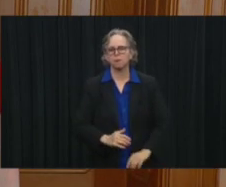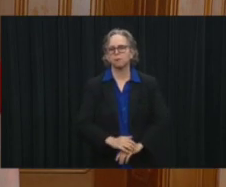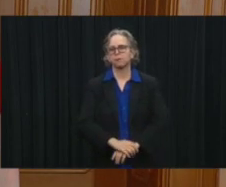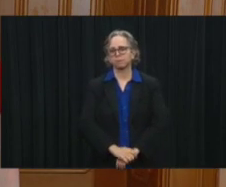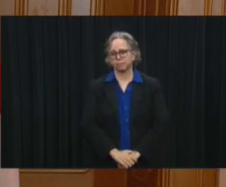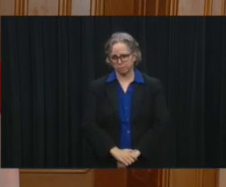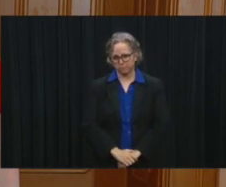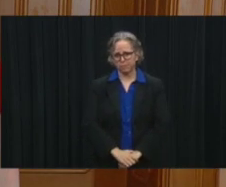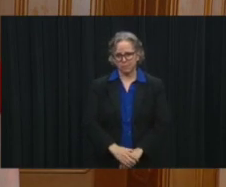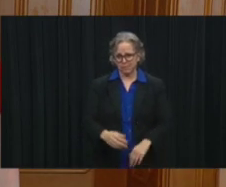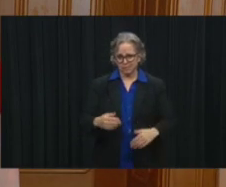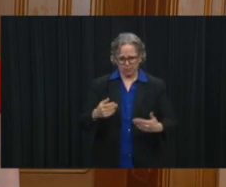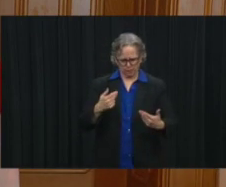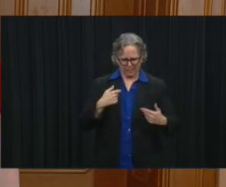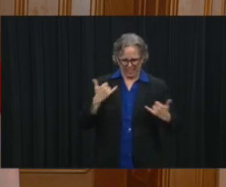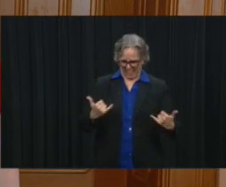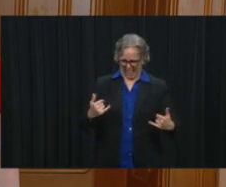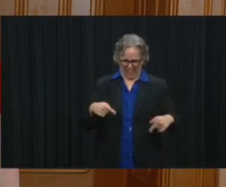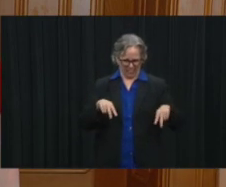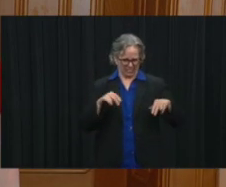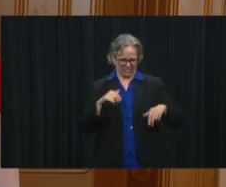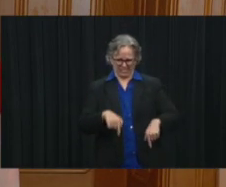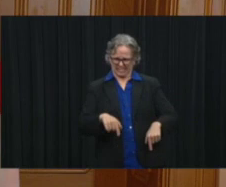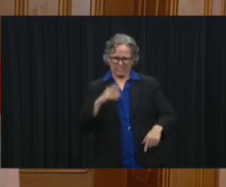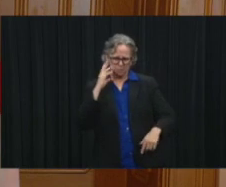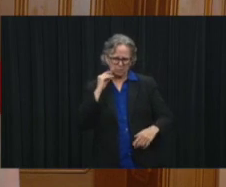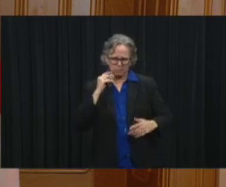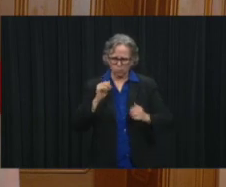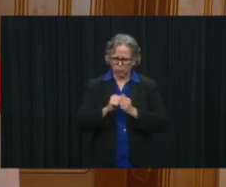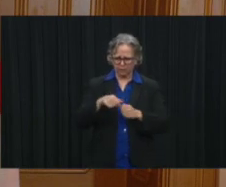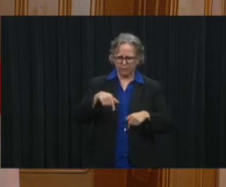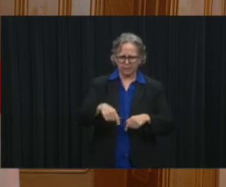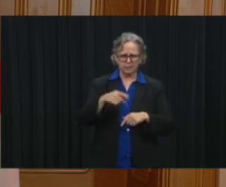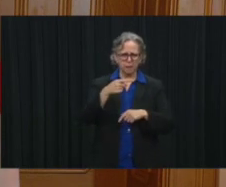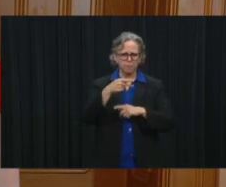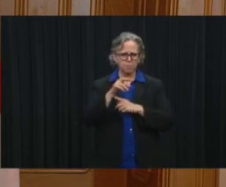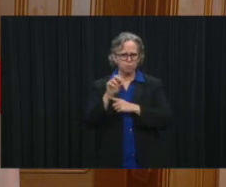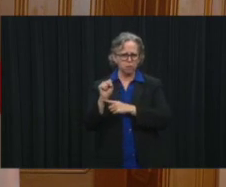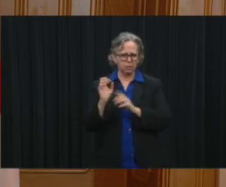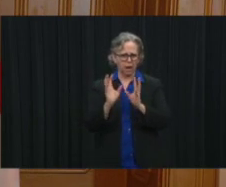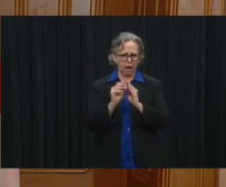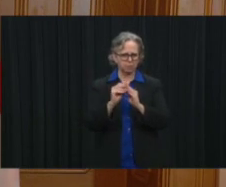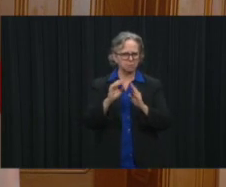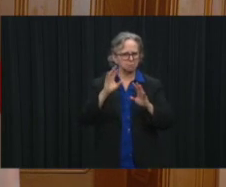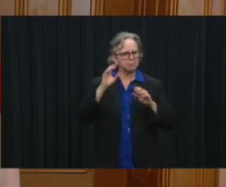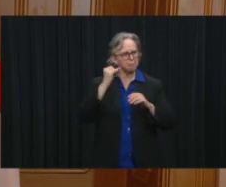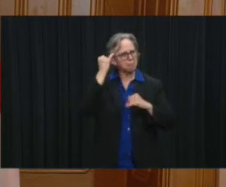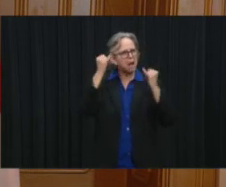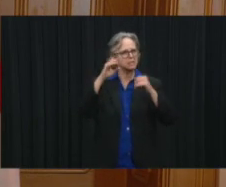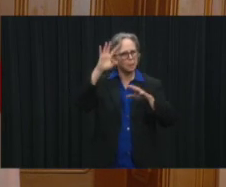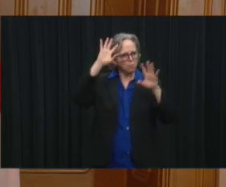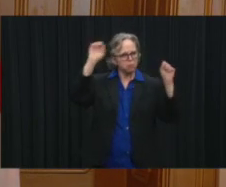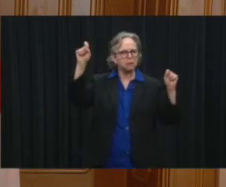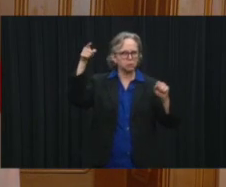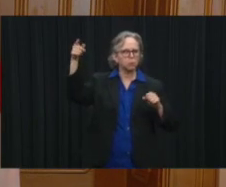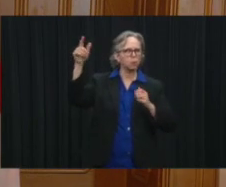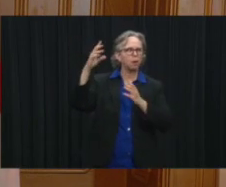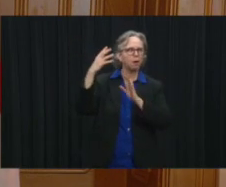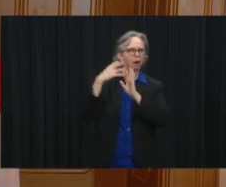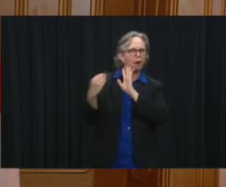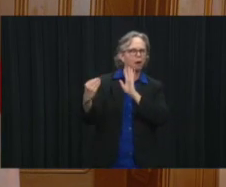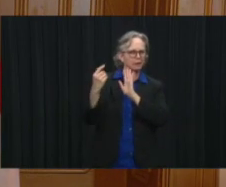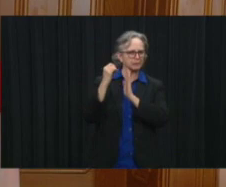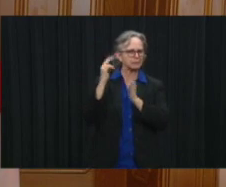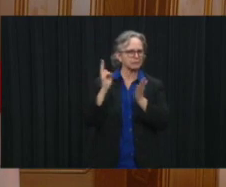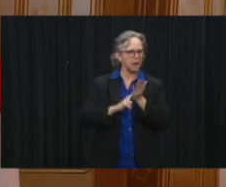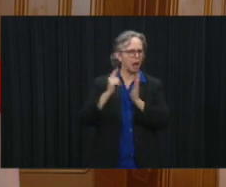this press avail, I would imagine the President will sign it into law. It's really important